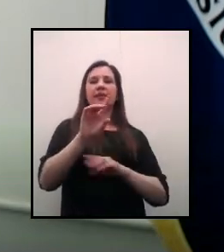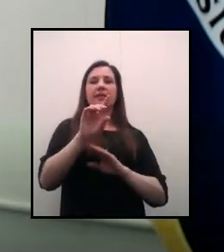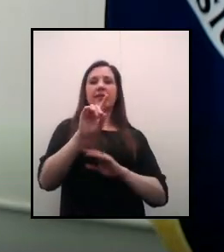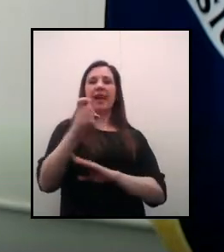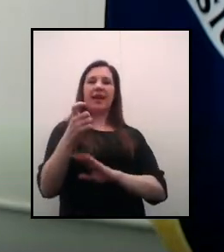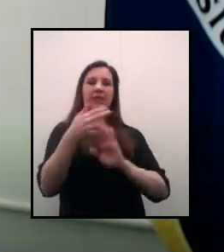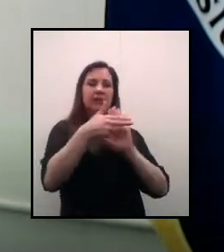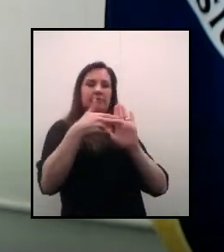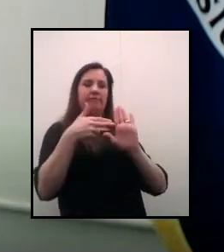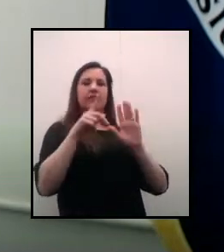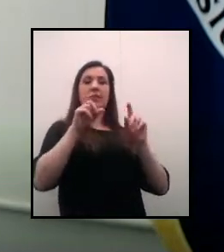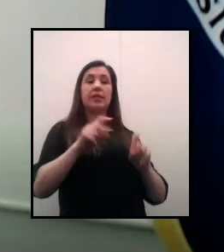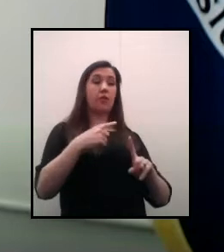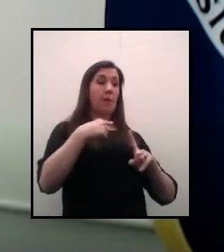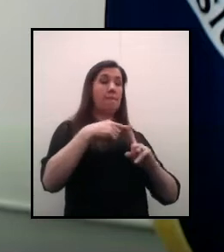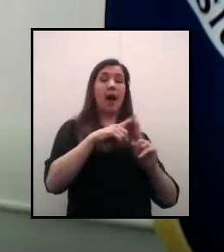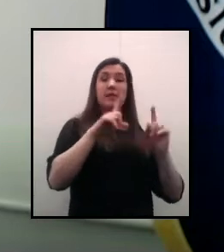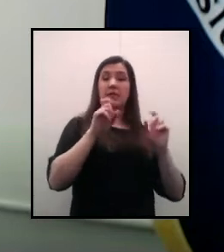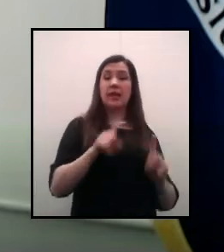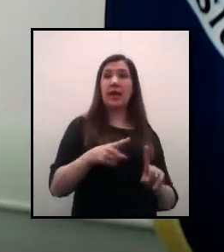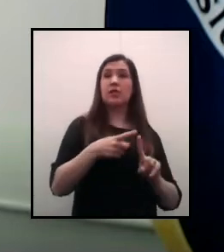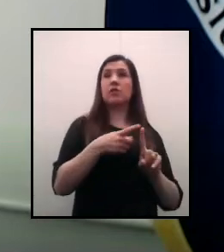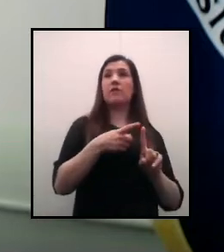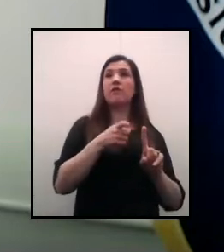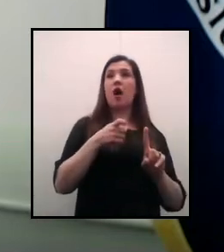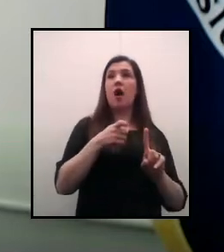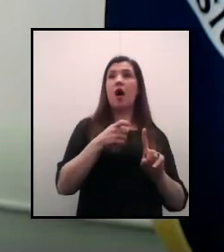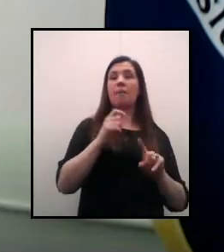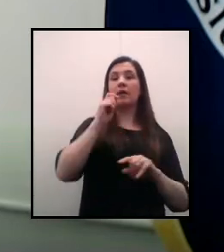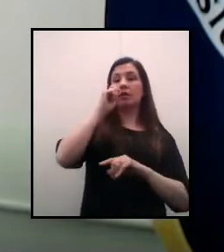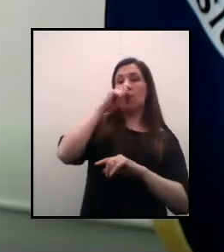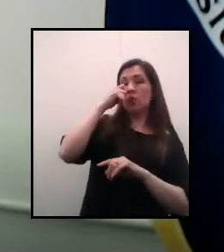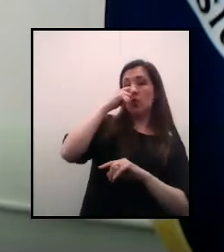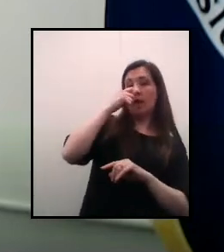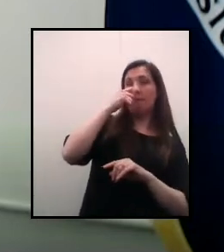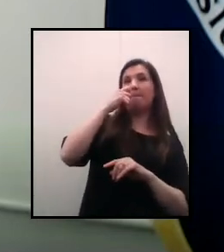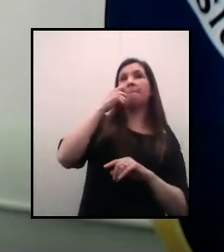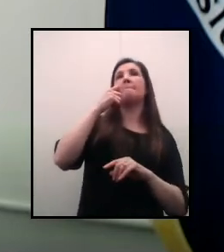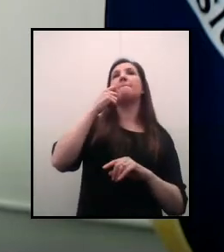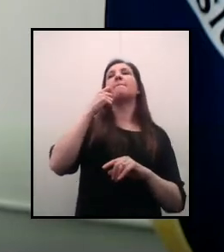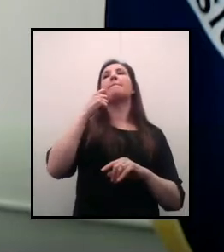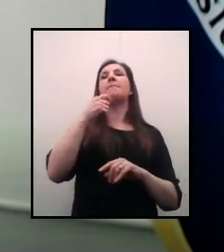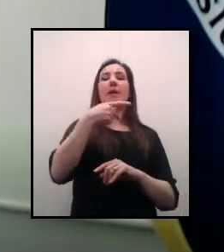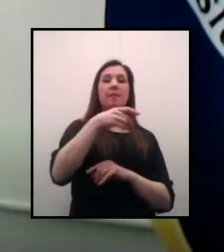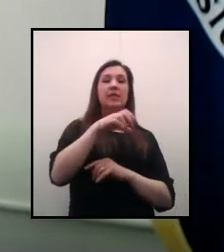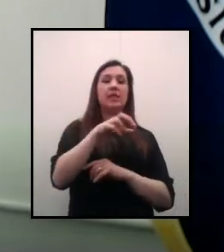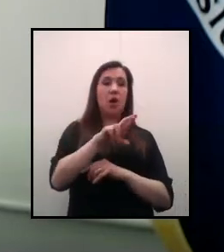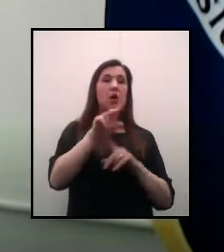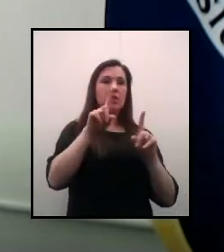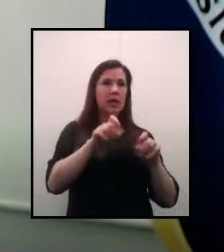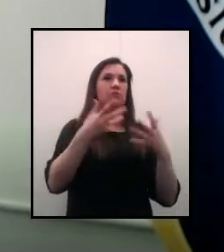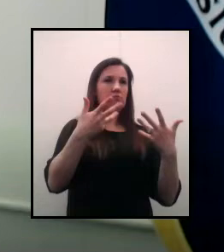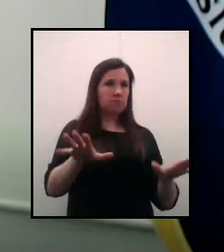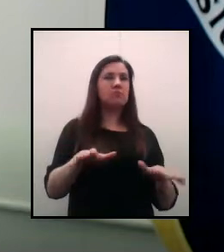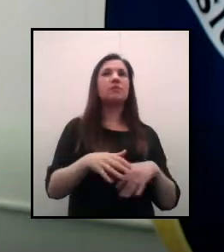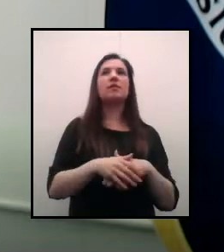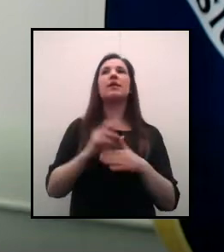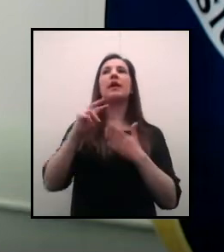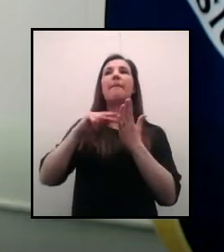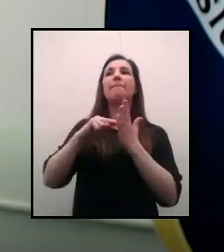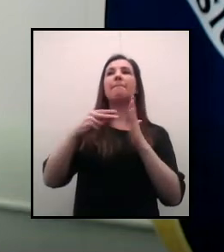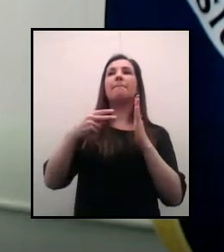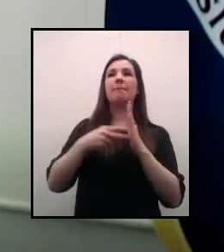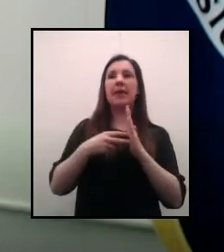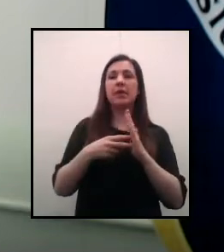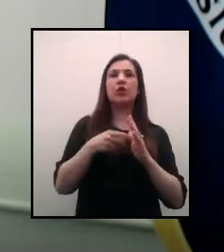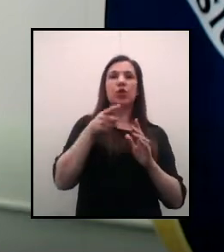a positive test from a nose swab, where a PCR test is done, that means you have